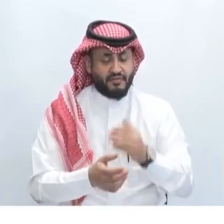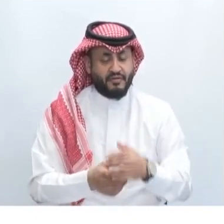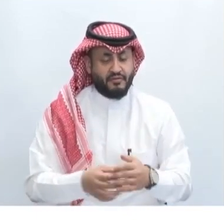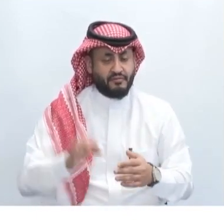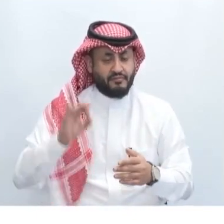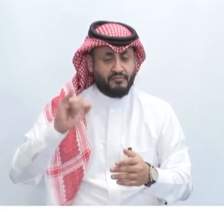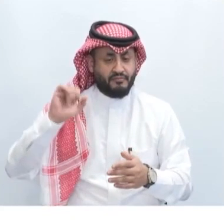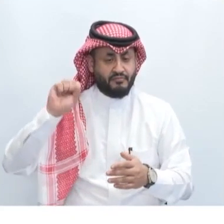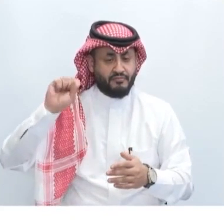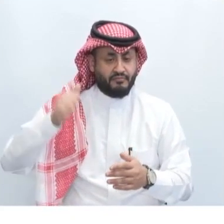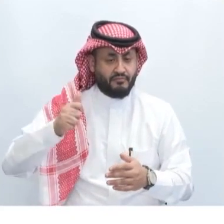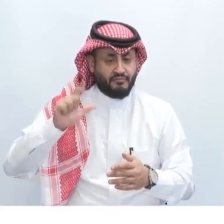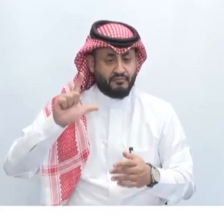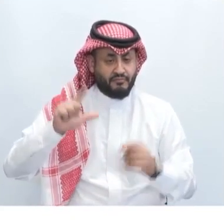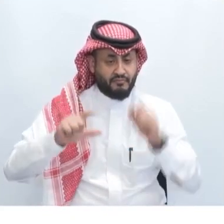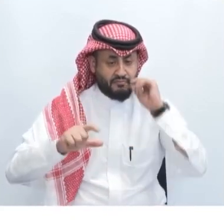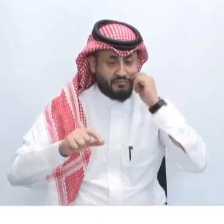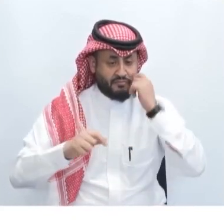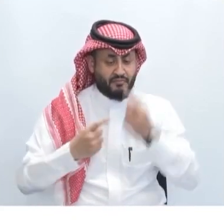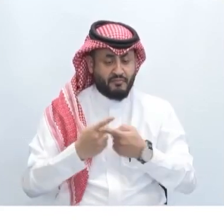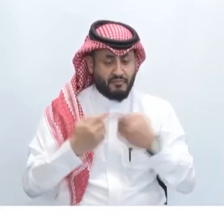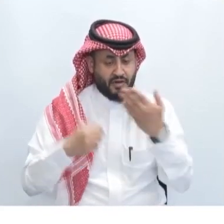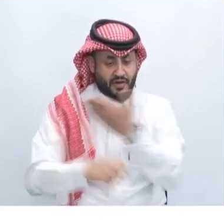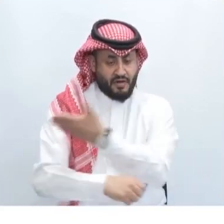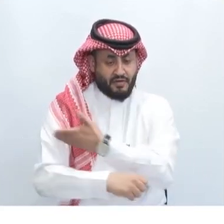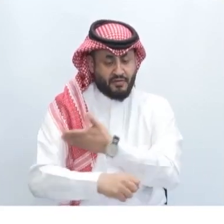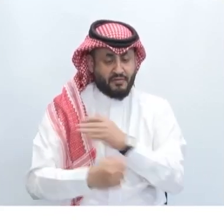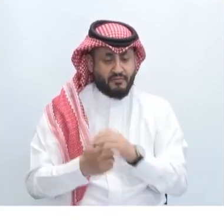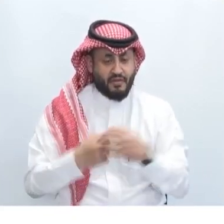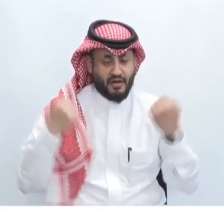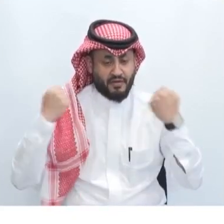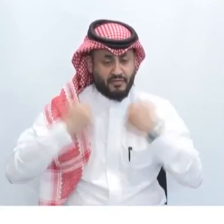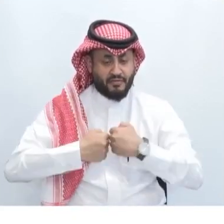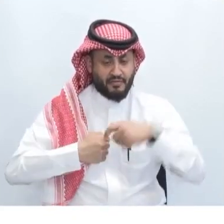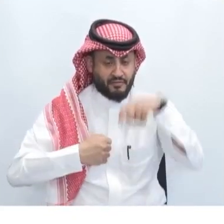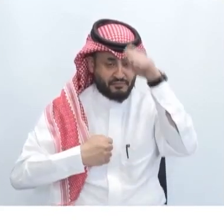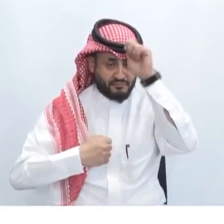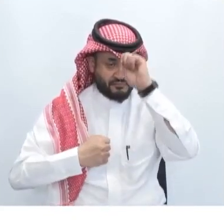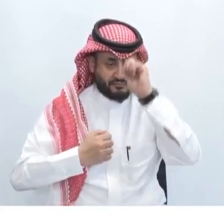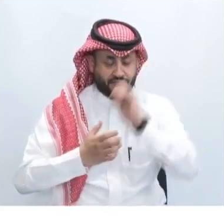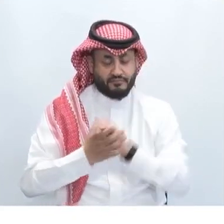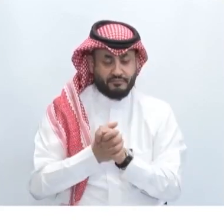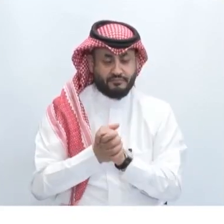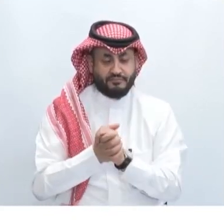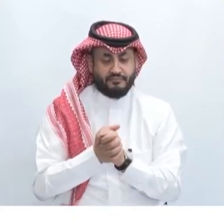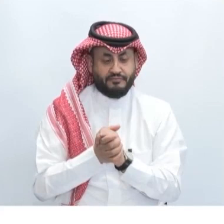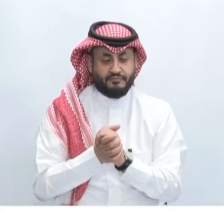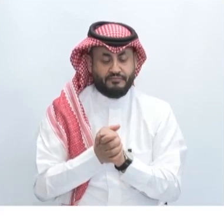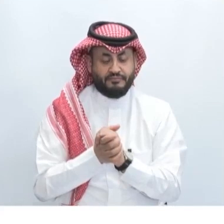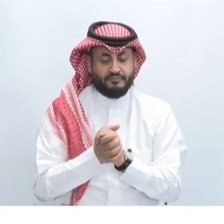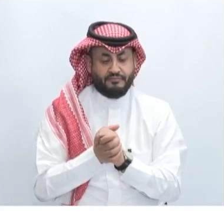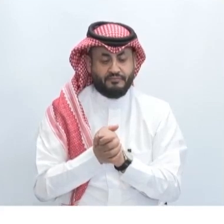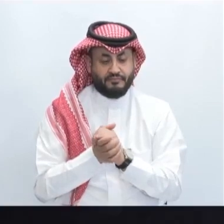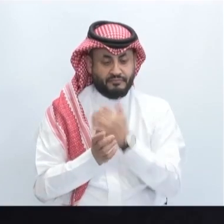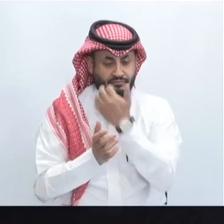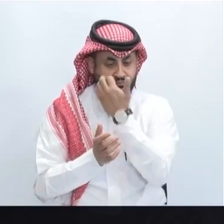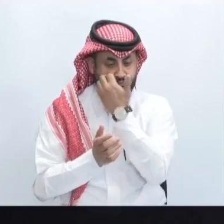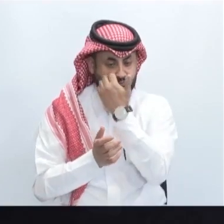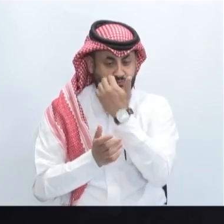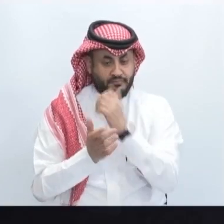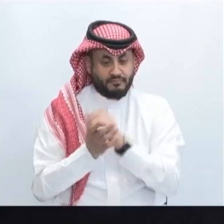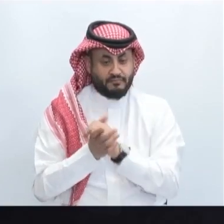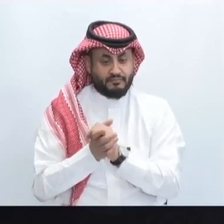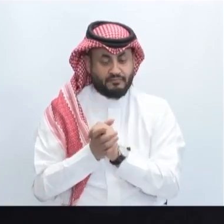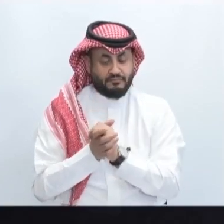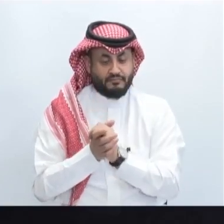Faisal, he has a T-shirt, a sweater, and a cap. What we need to do